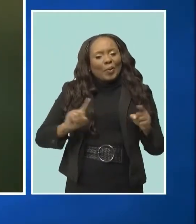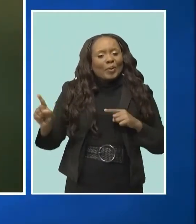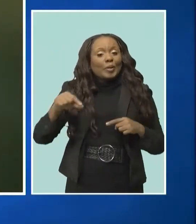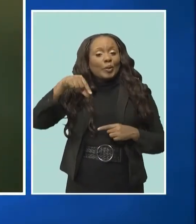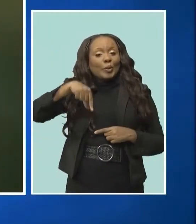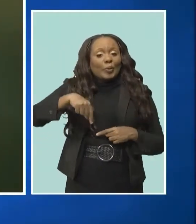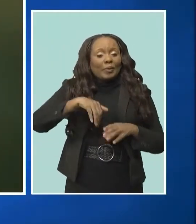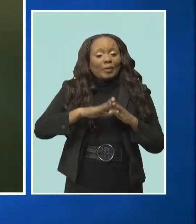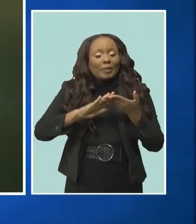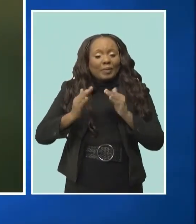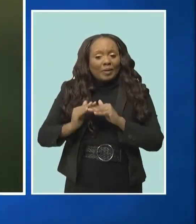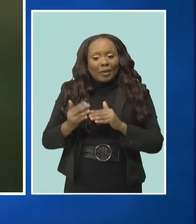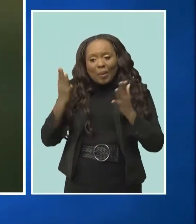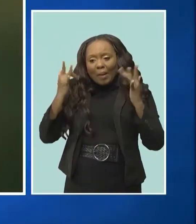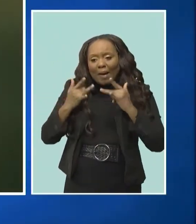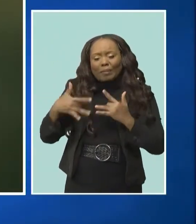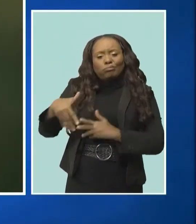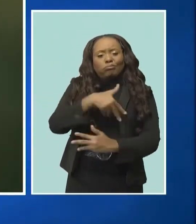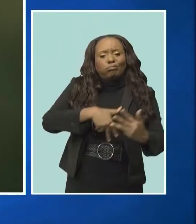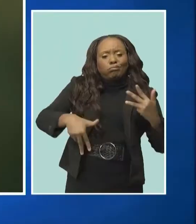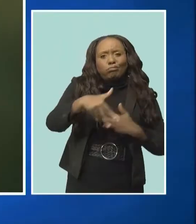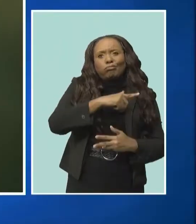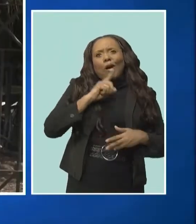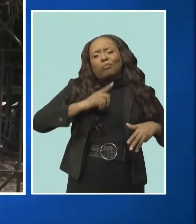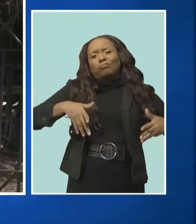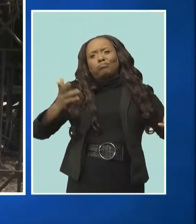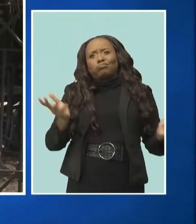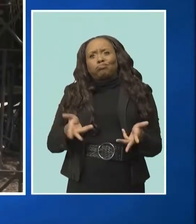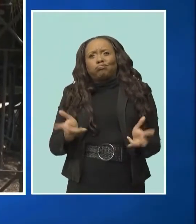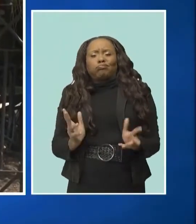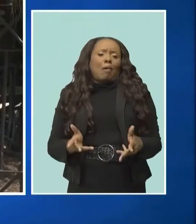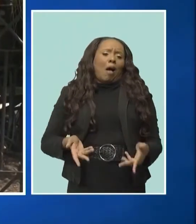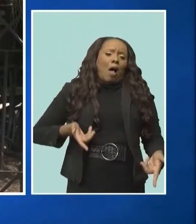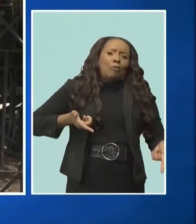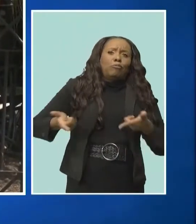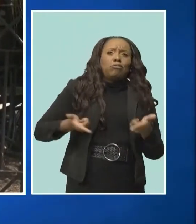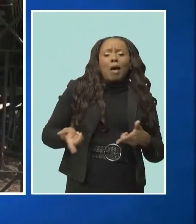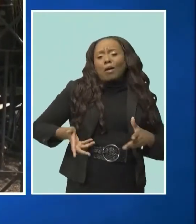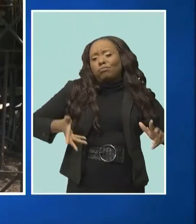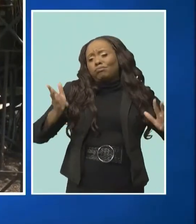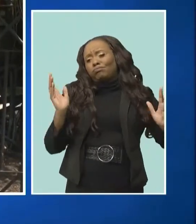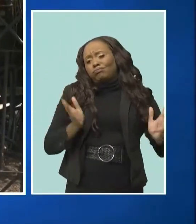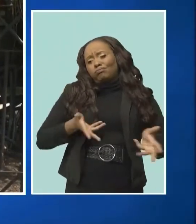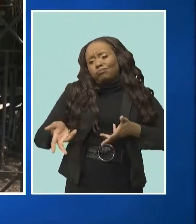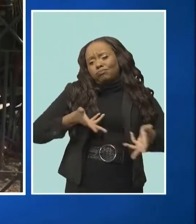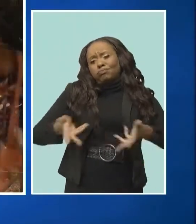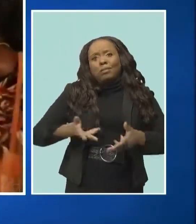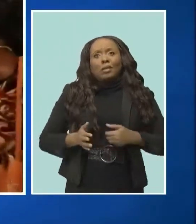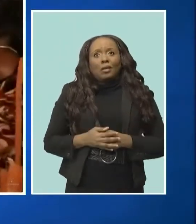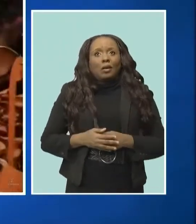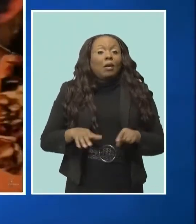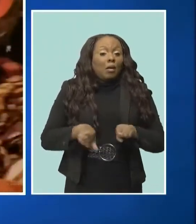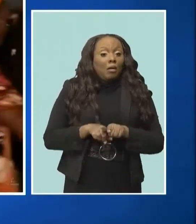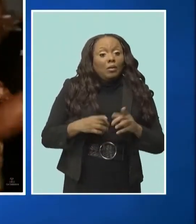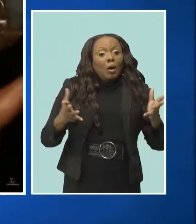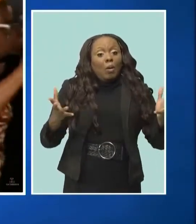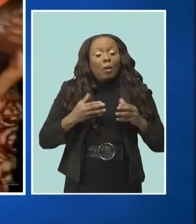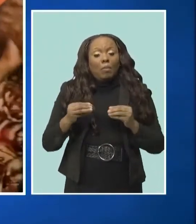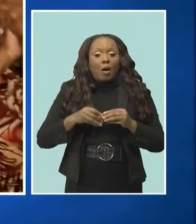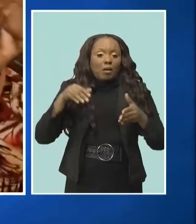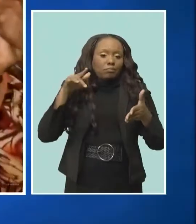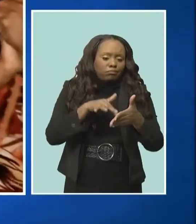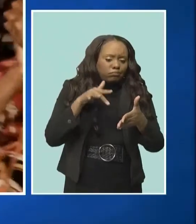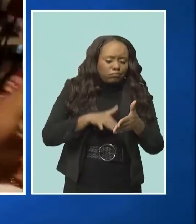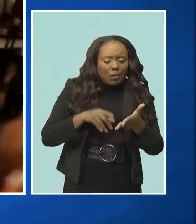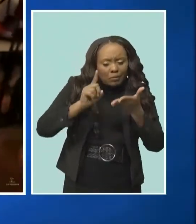friends and they're going to be able to all talk. Dr. Husbands is also calling for more studies to be done by her colleagues on gerontology in order